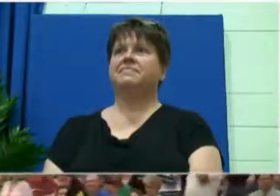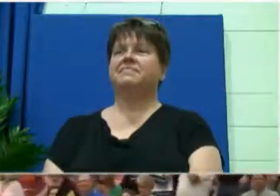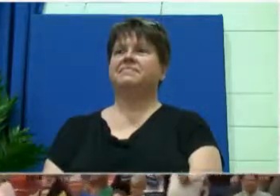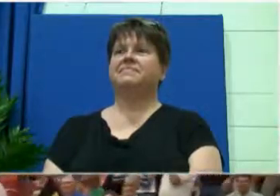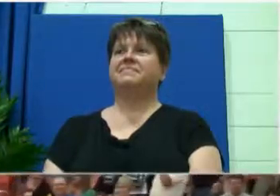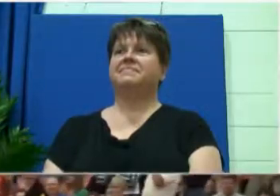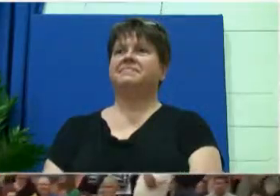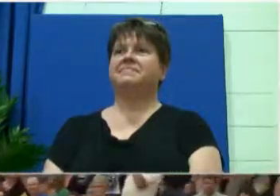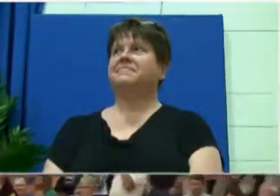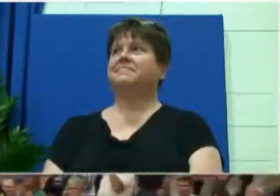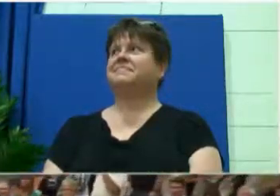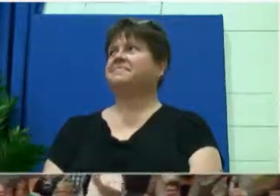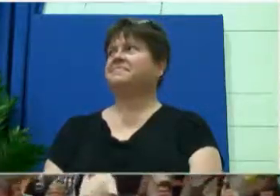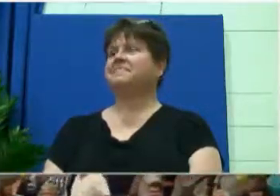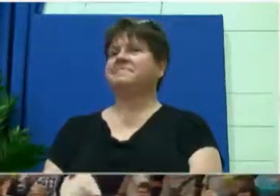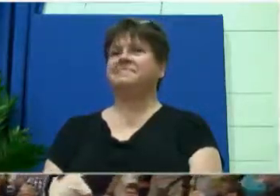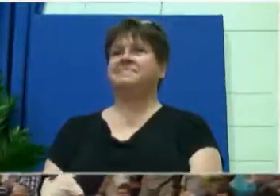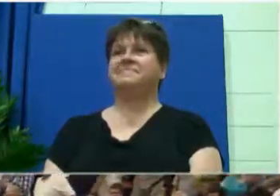Yeah.